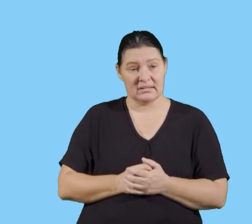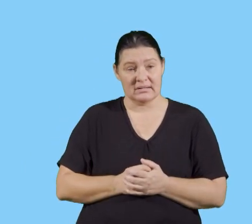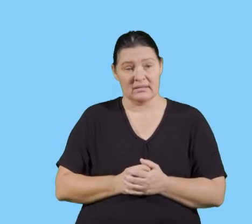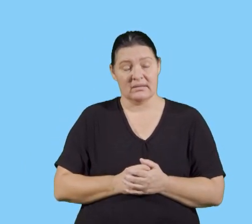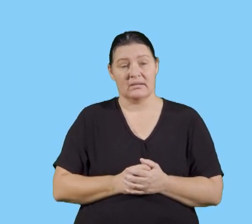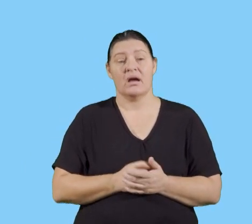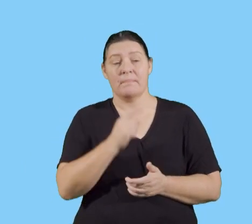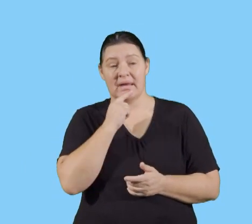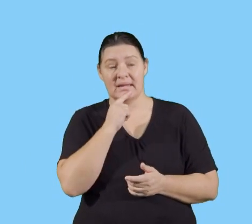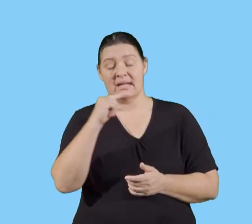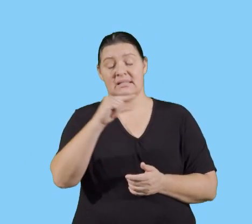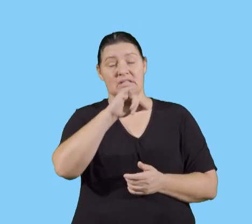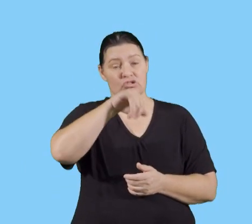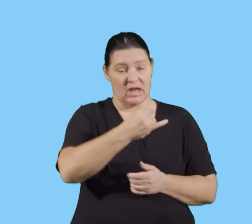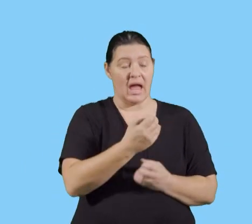GJ,